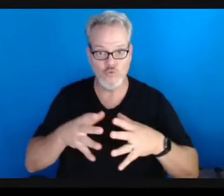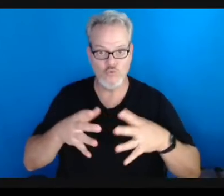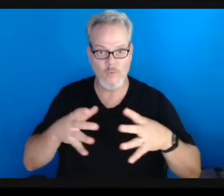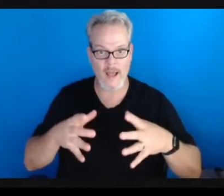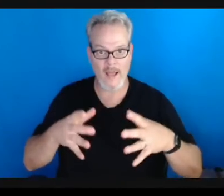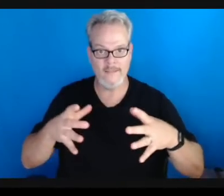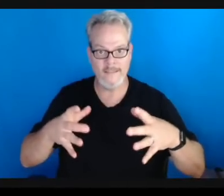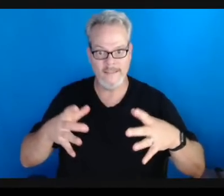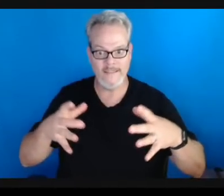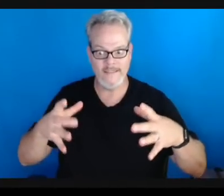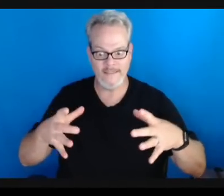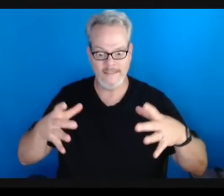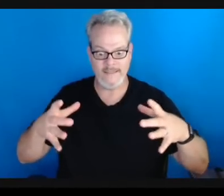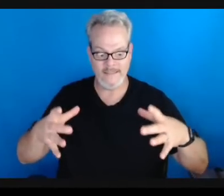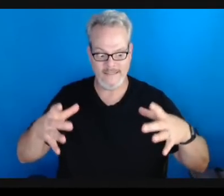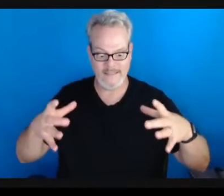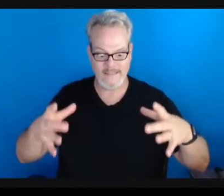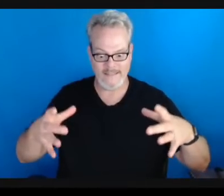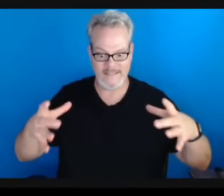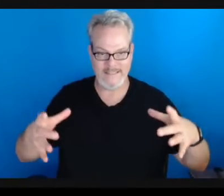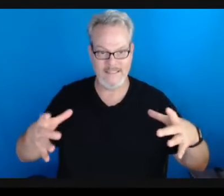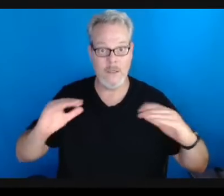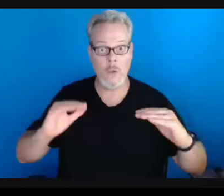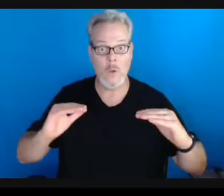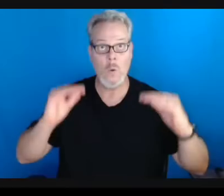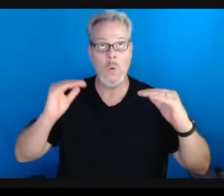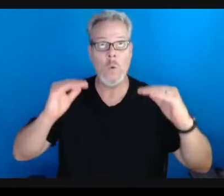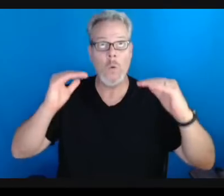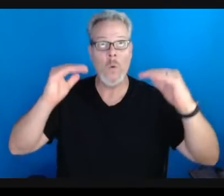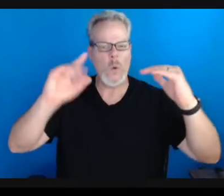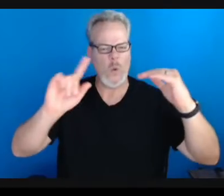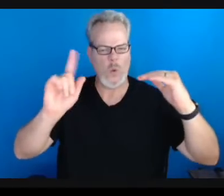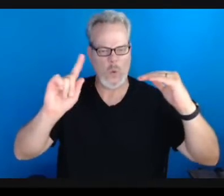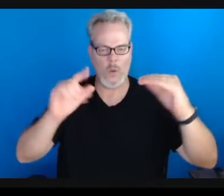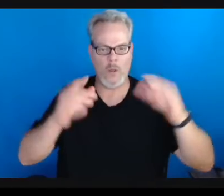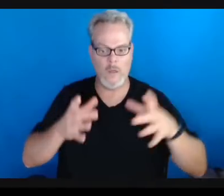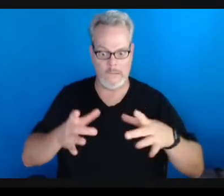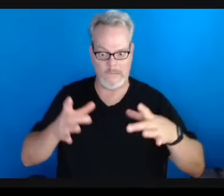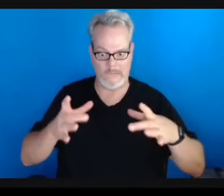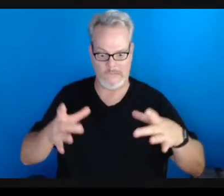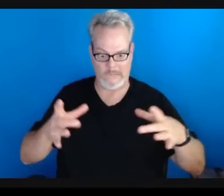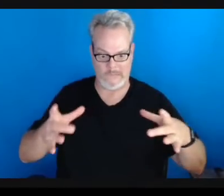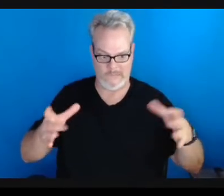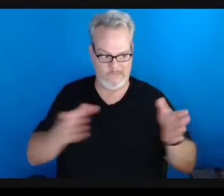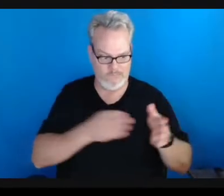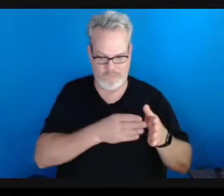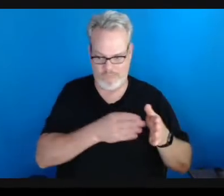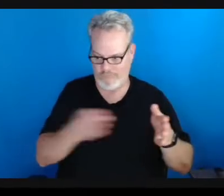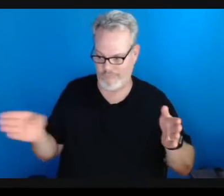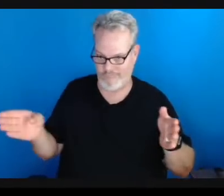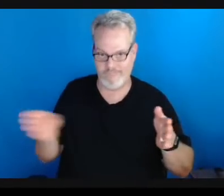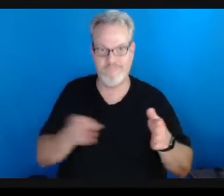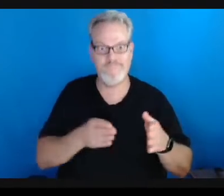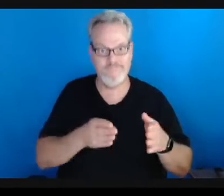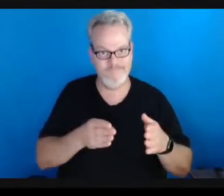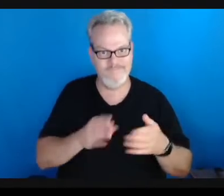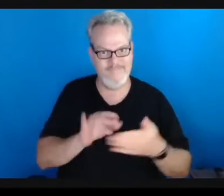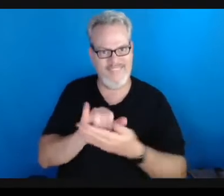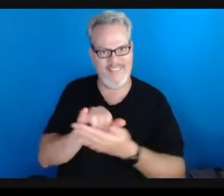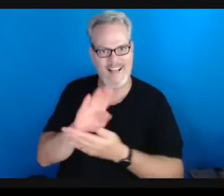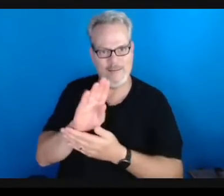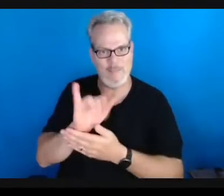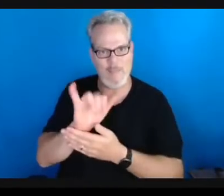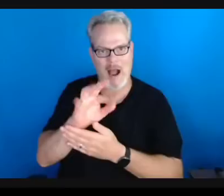well, being pushed, but it's not growing in height, but growing in breadth as well, right? So that's Byron's Ledge in the